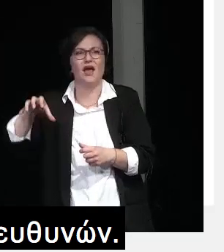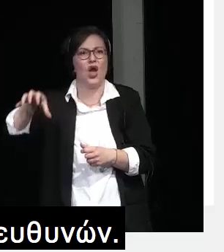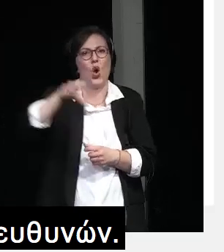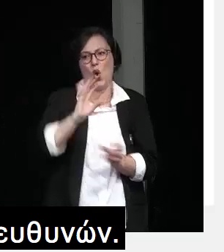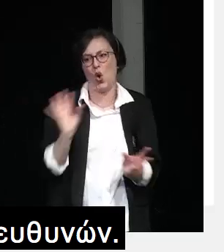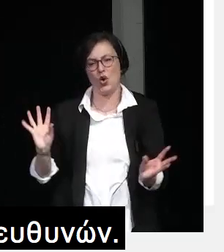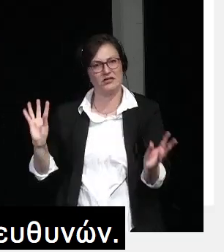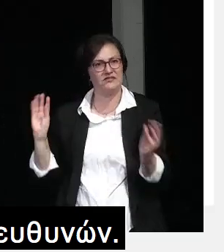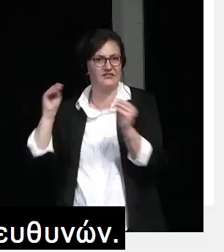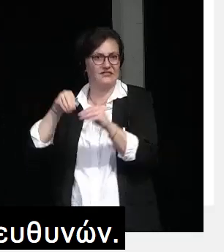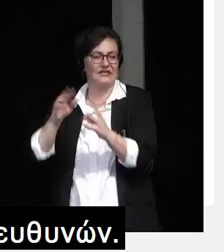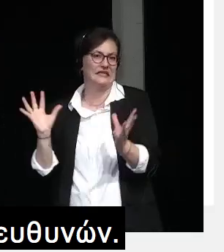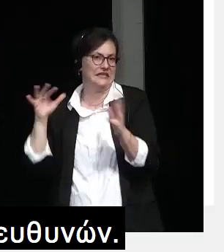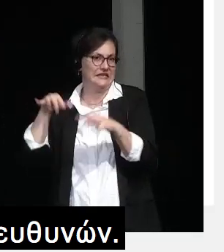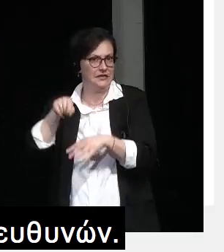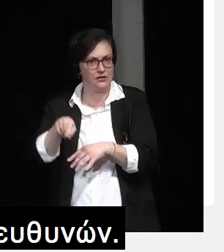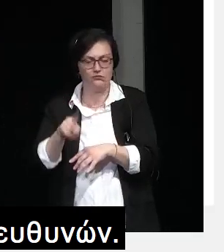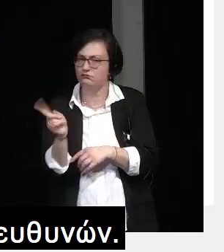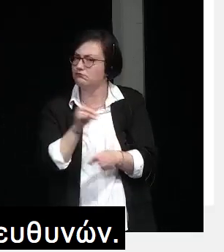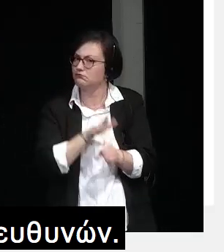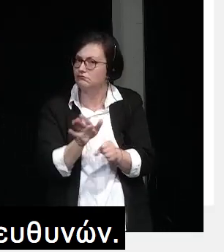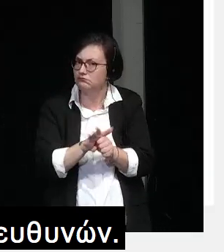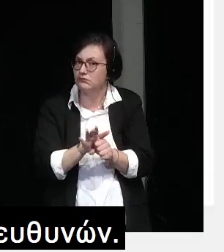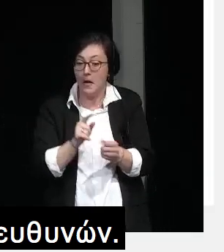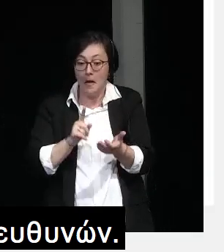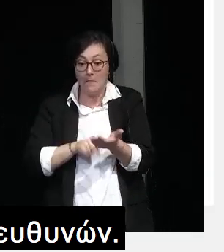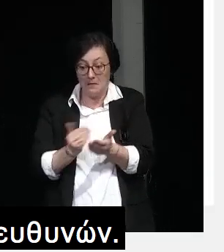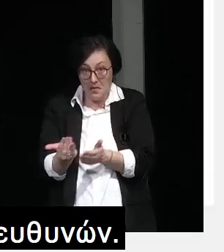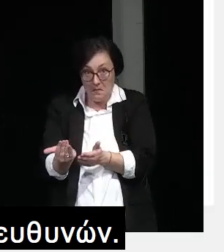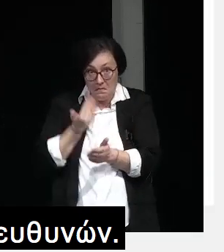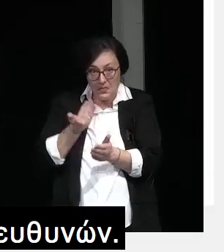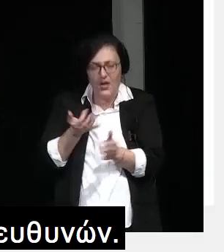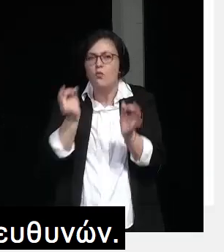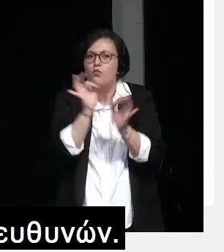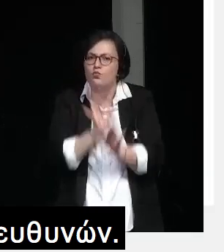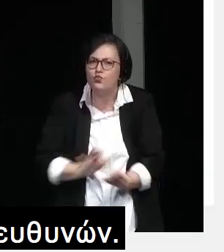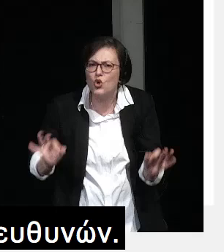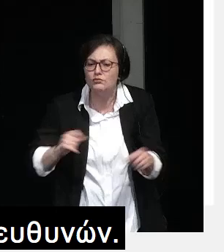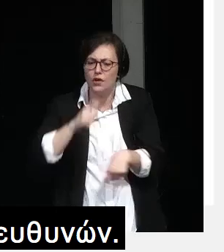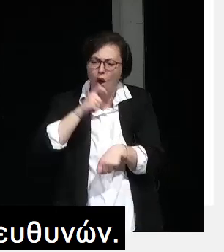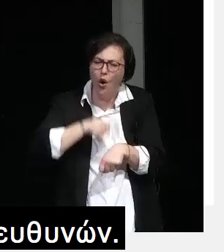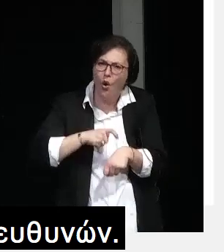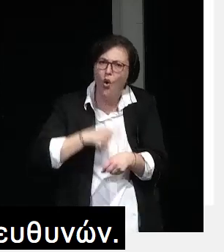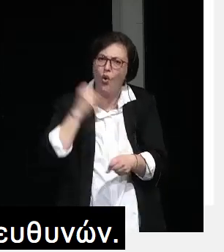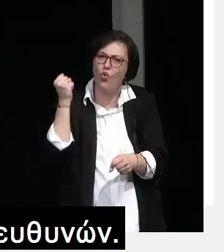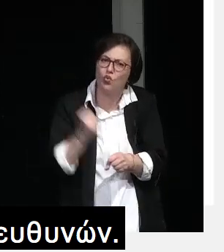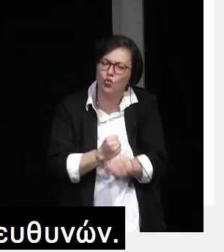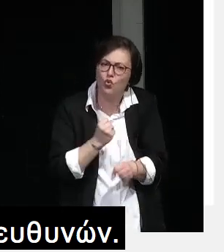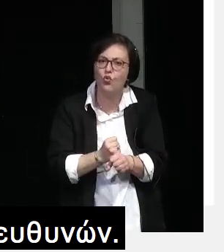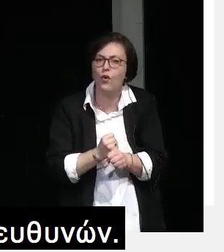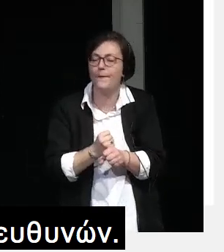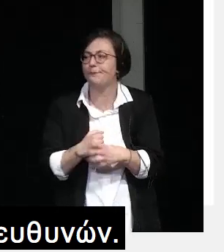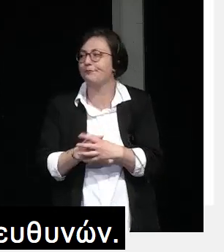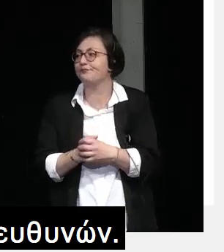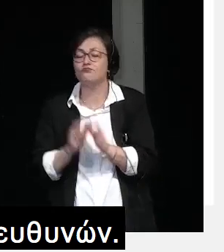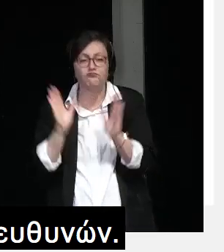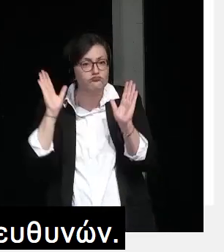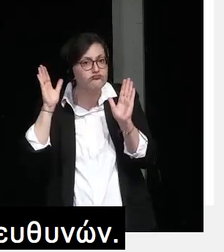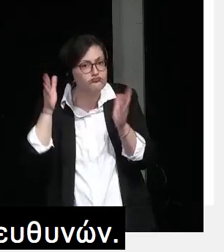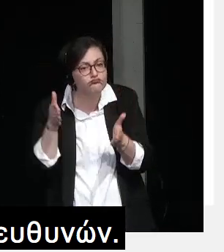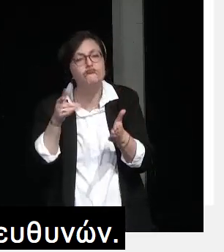also takes a lot of time, it takes dedication, and most importantly, it